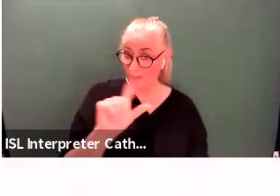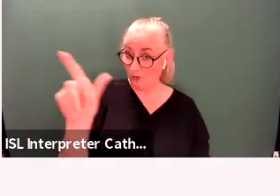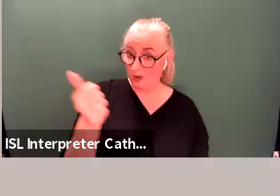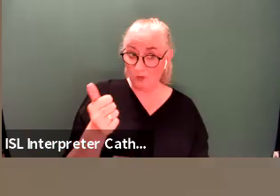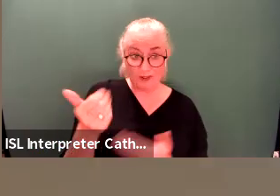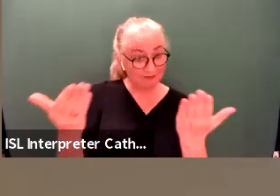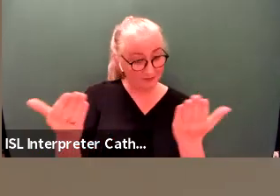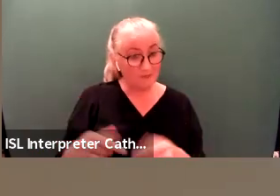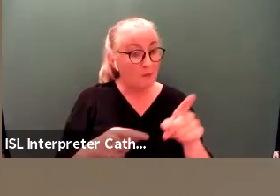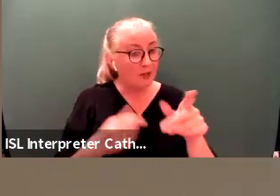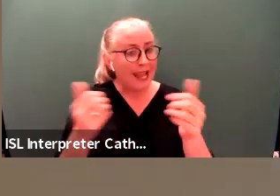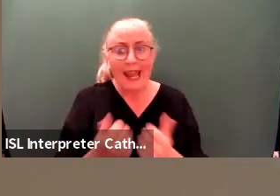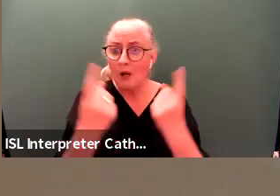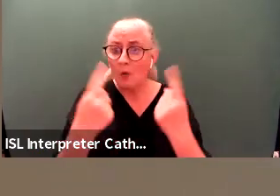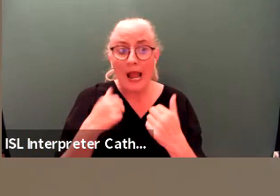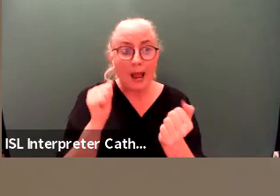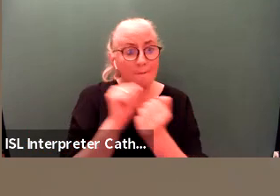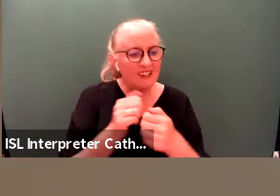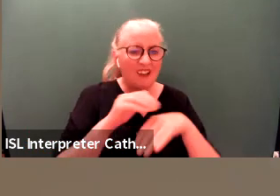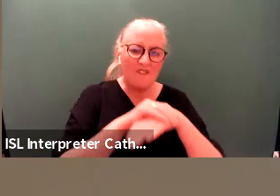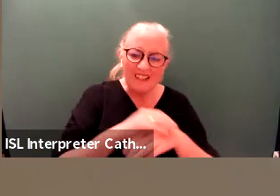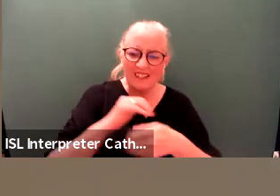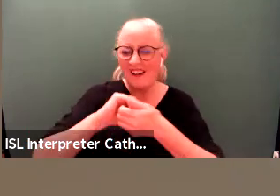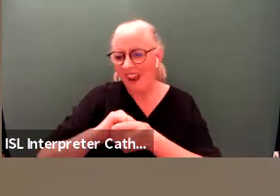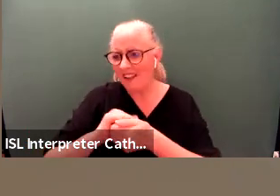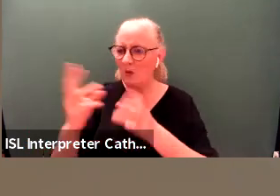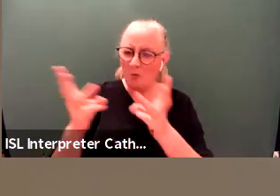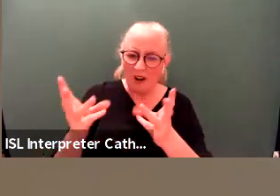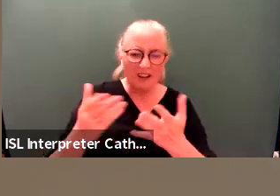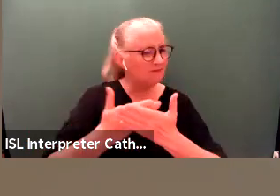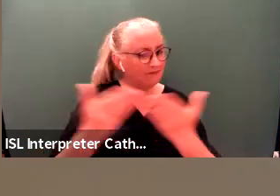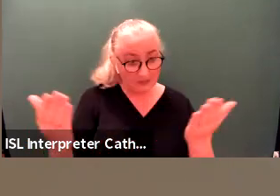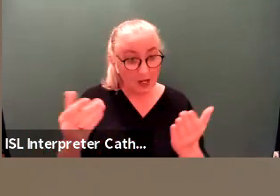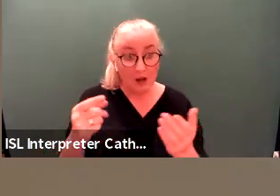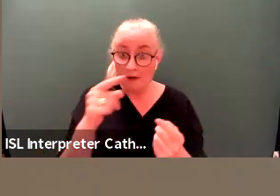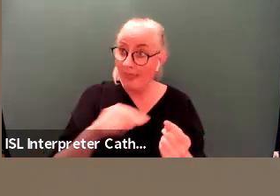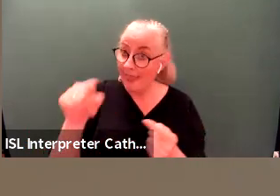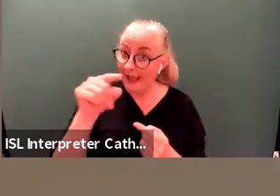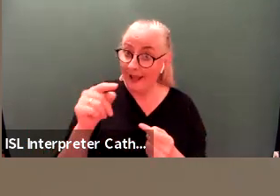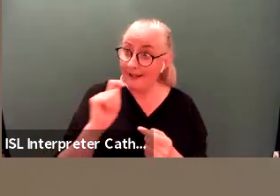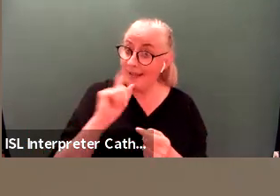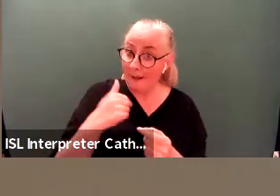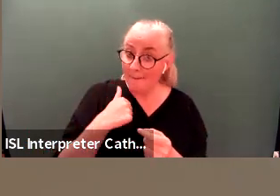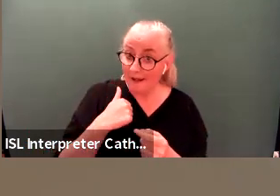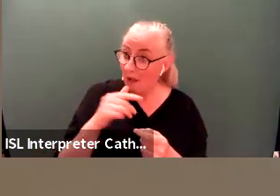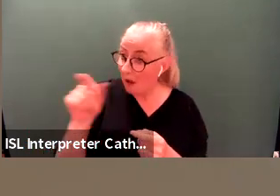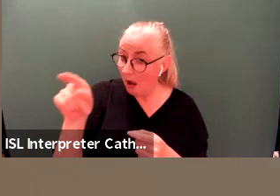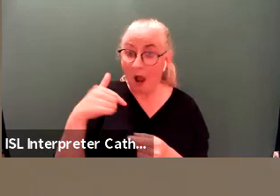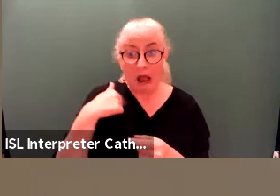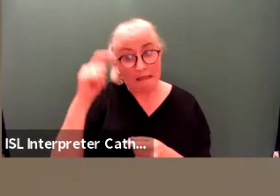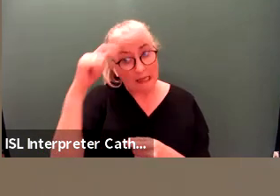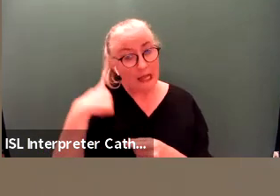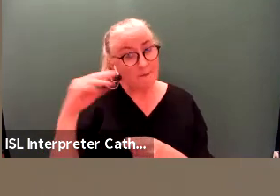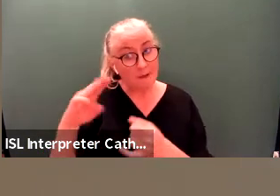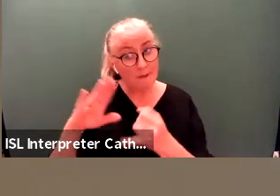2021. I mean, anyone that I meet, you know, friends or colleagues at work or whatever, that even suggest to me that they might be menopausal, I'm saying just go